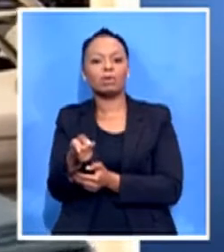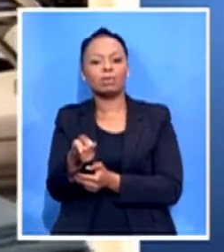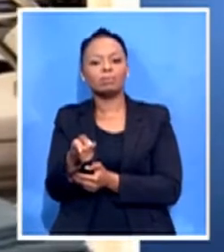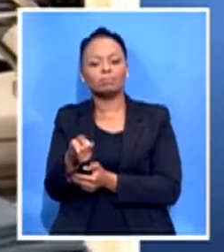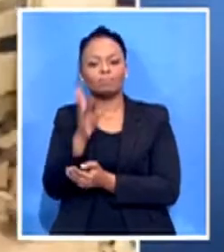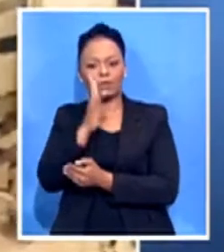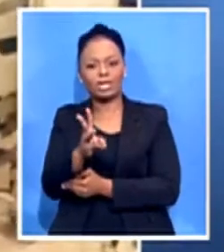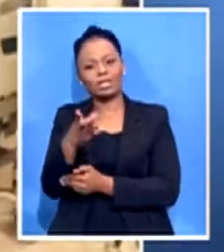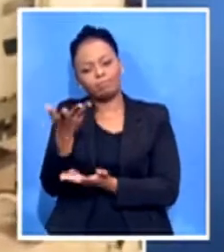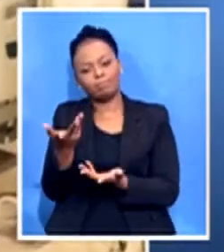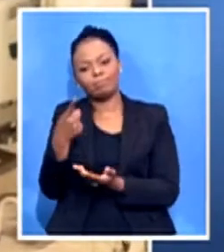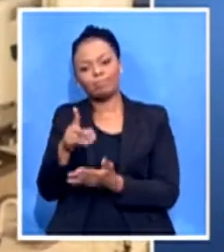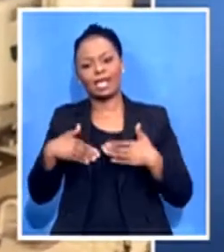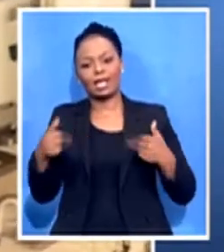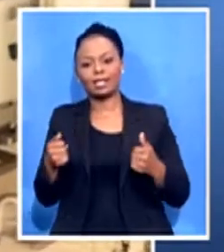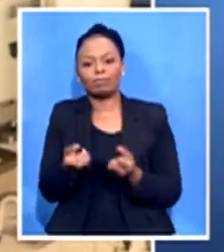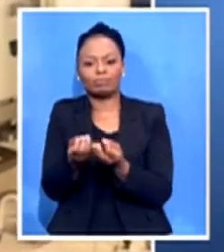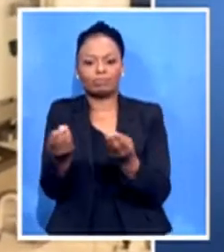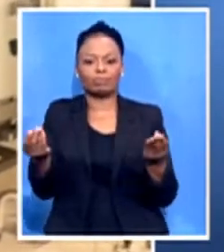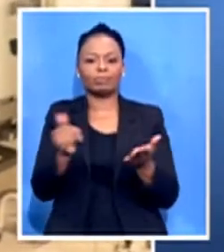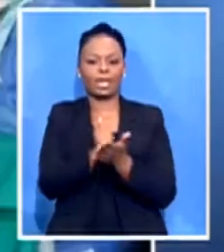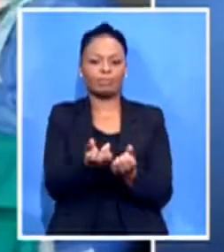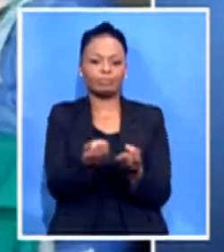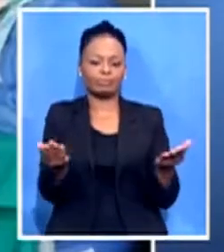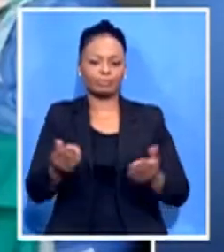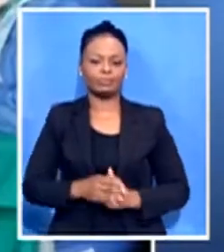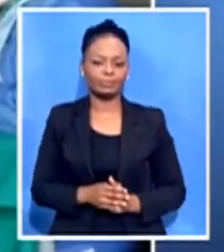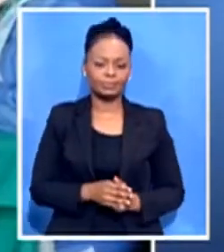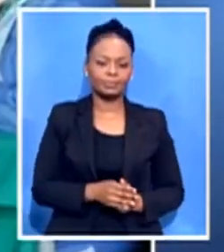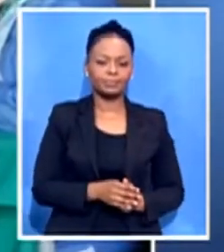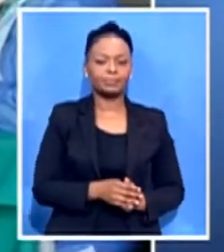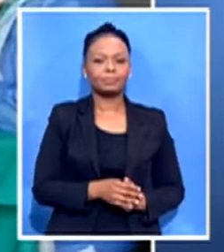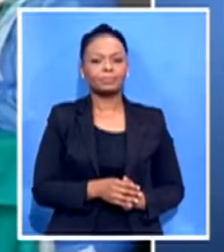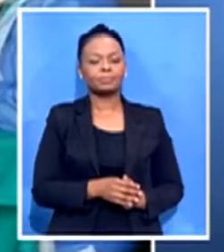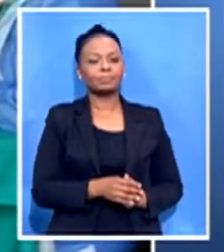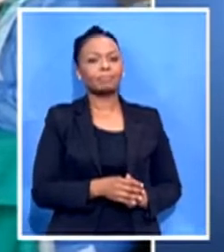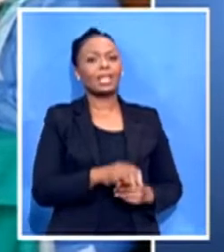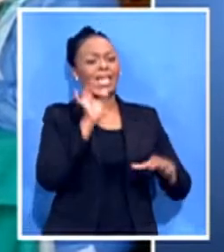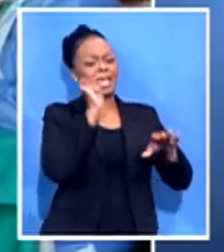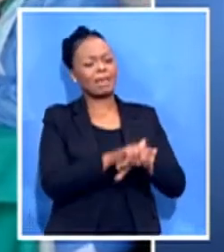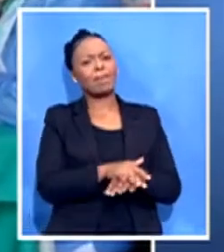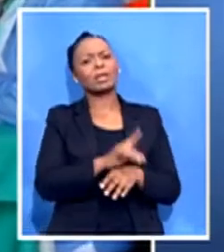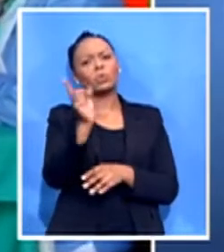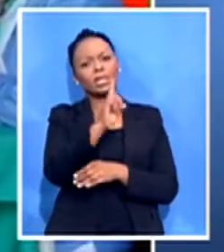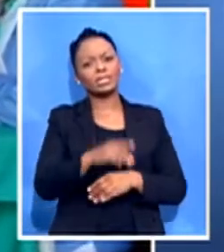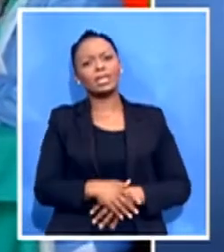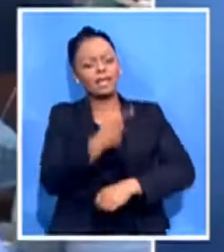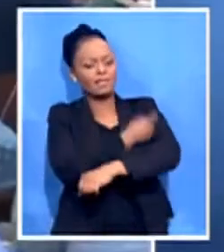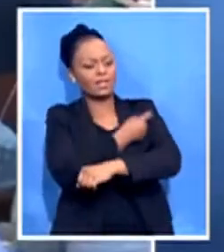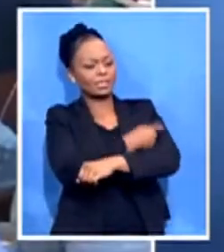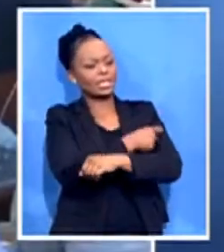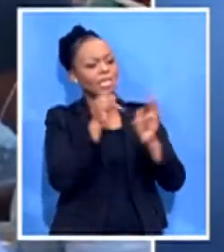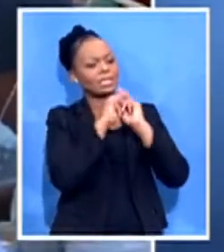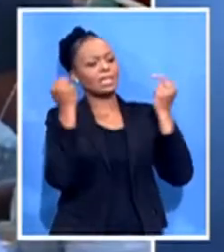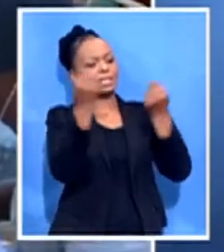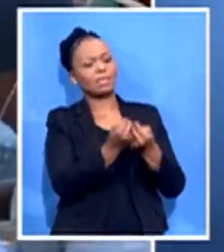the vaccines. What would be the impact of vaccine nationalism on a global plan to distribute COVID-19,